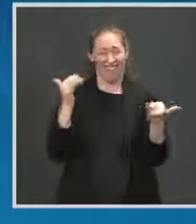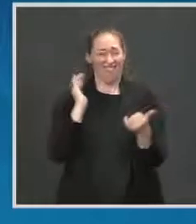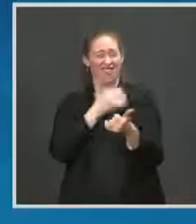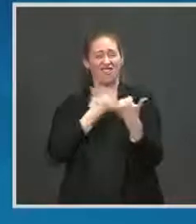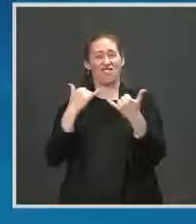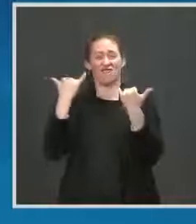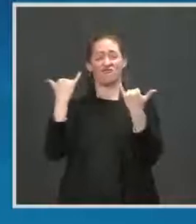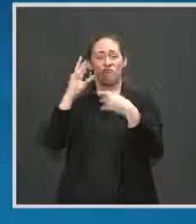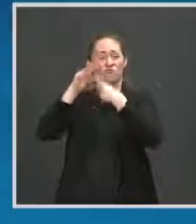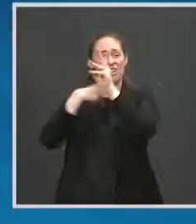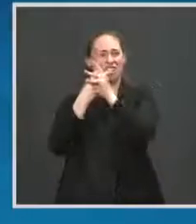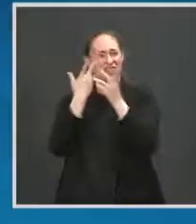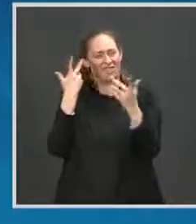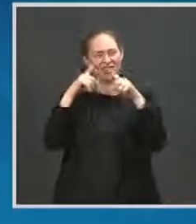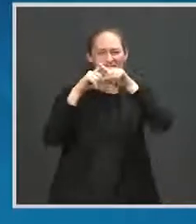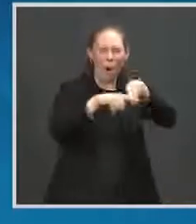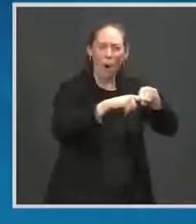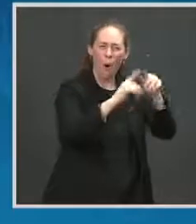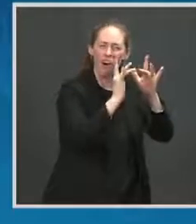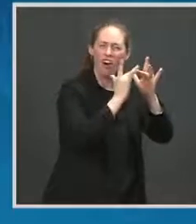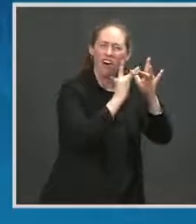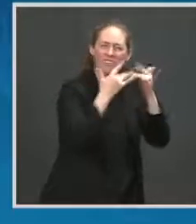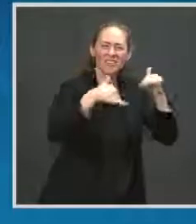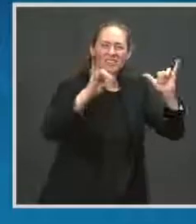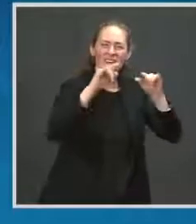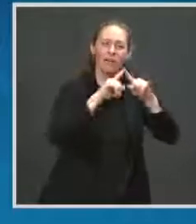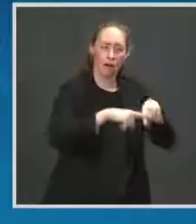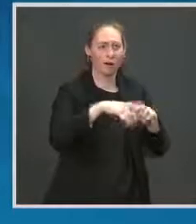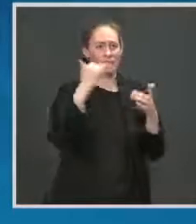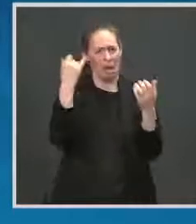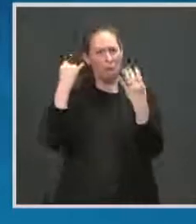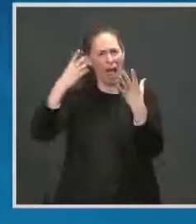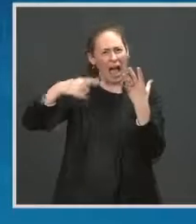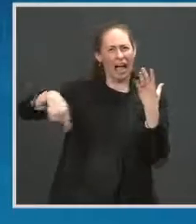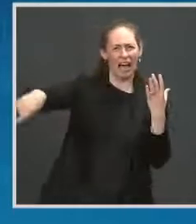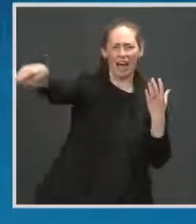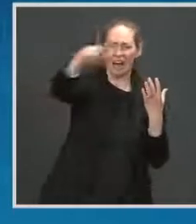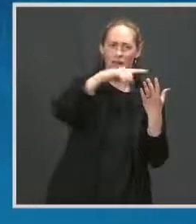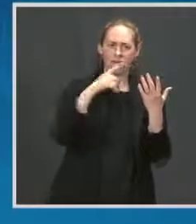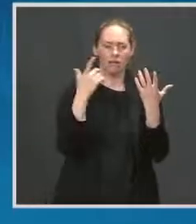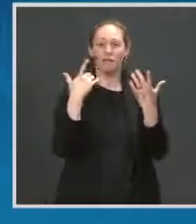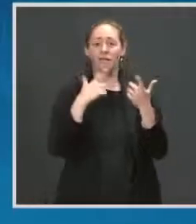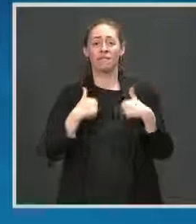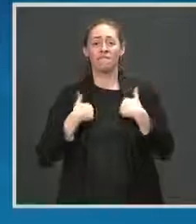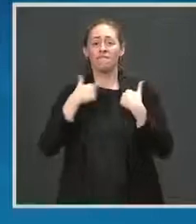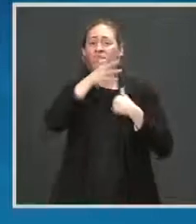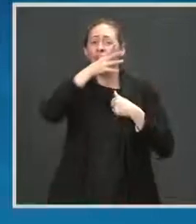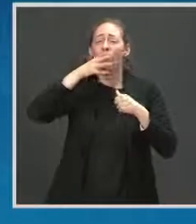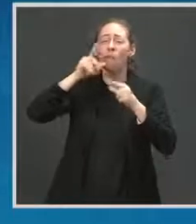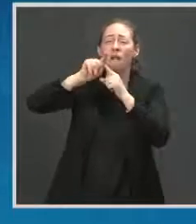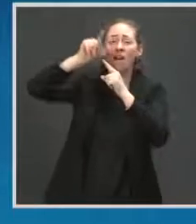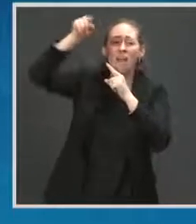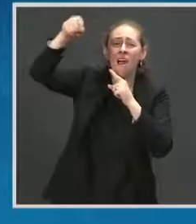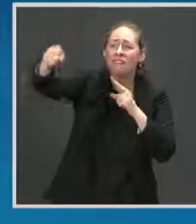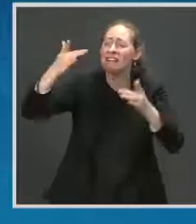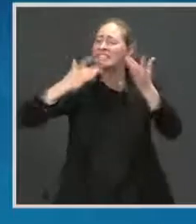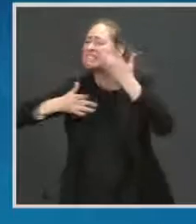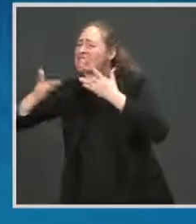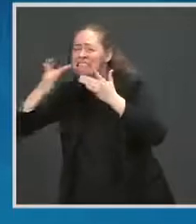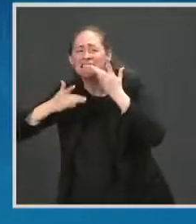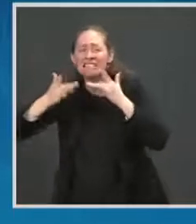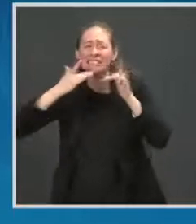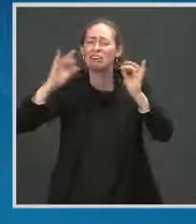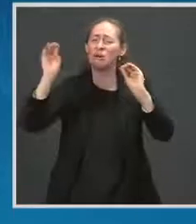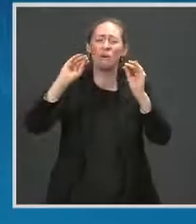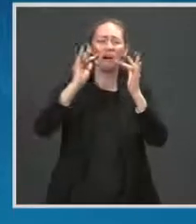yet millions of Americans, many of whom live in rural America, do not have access to